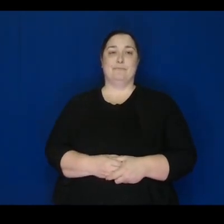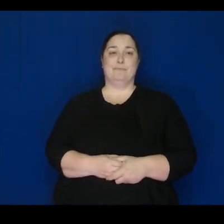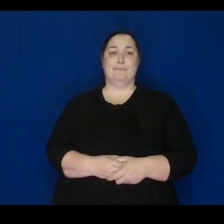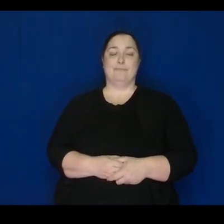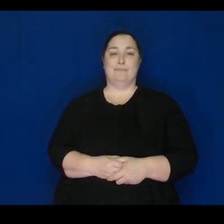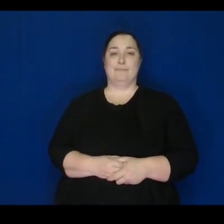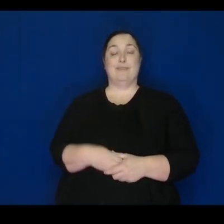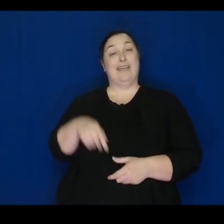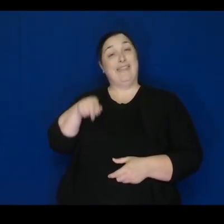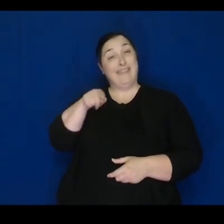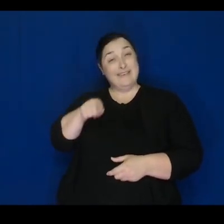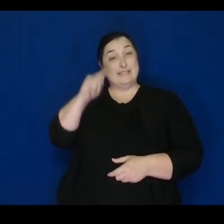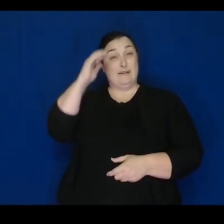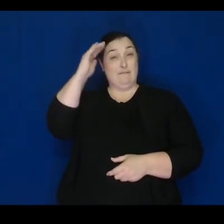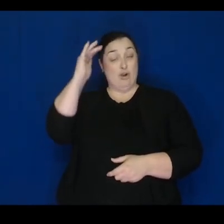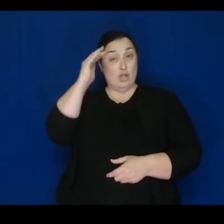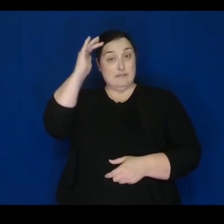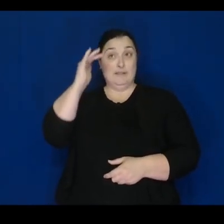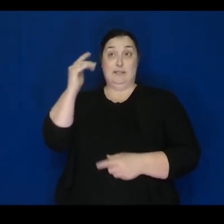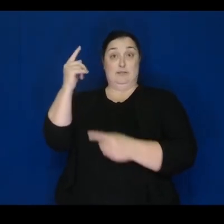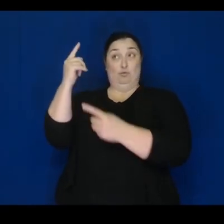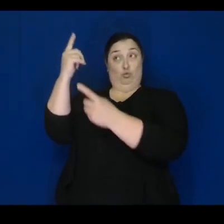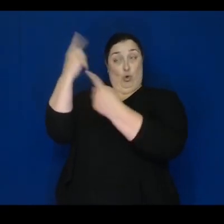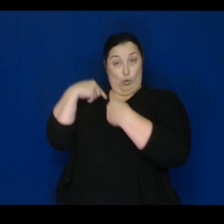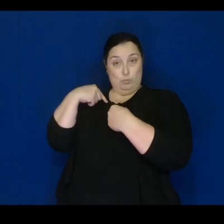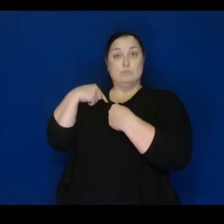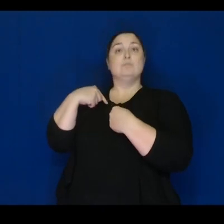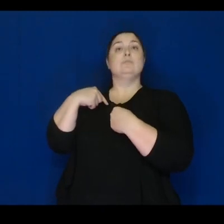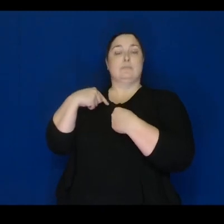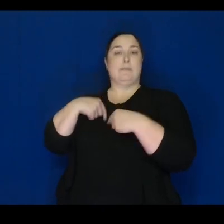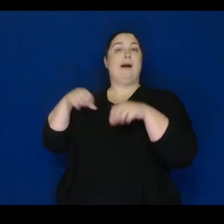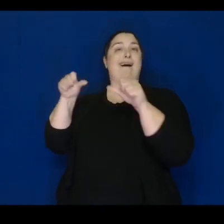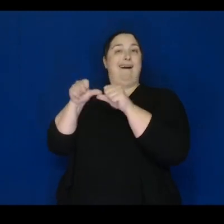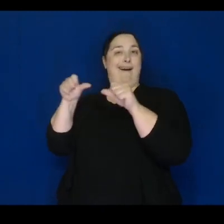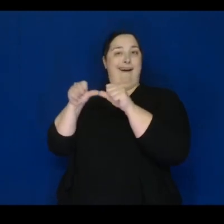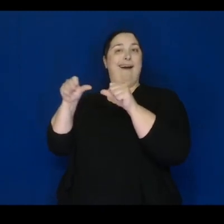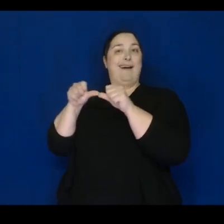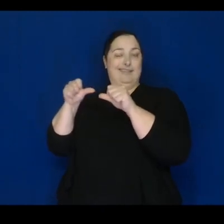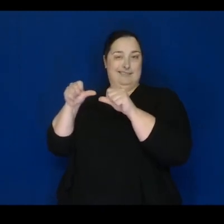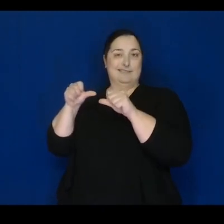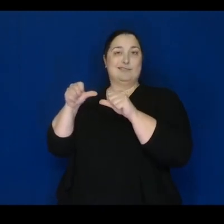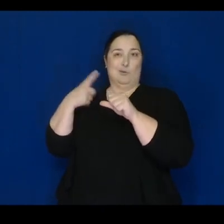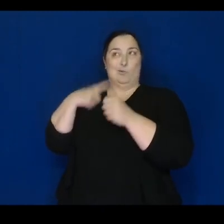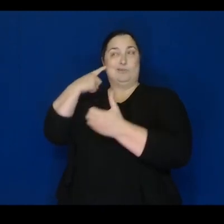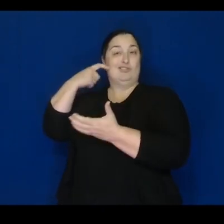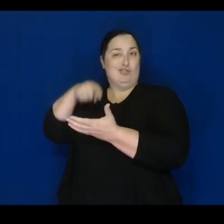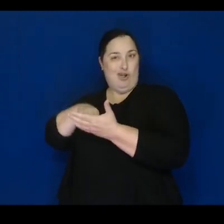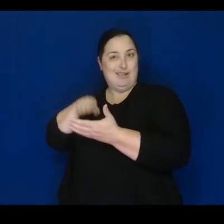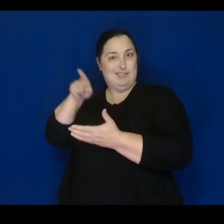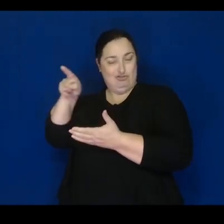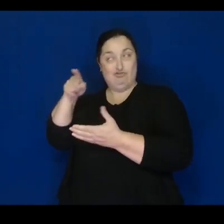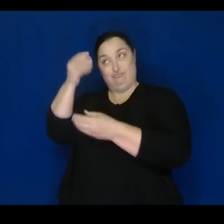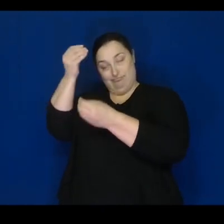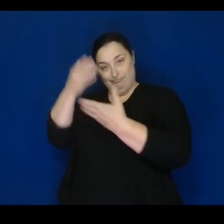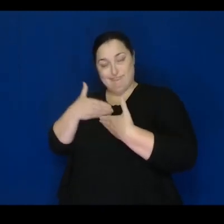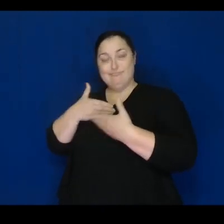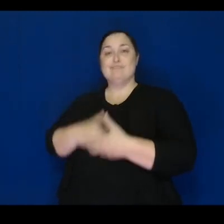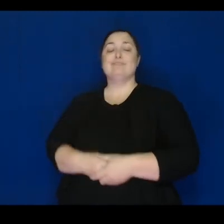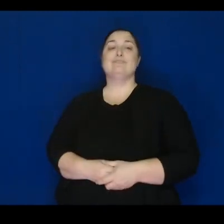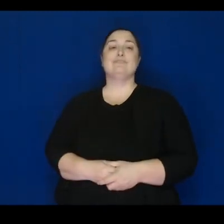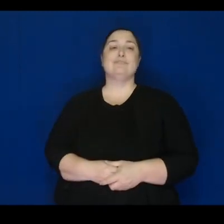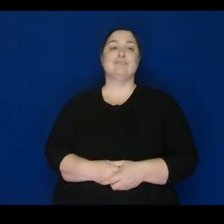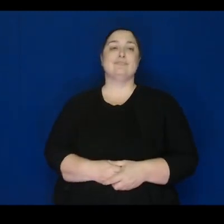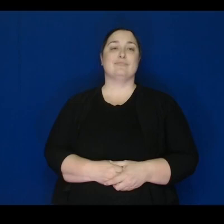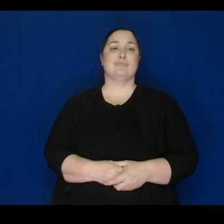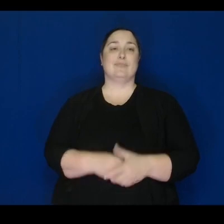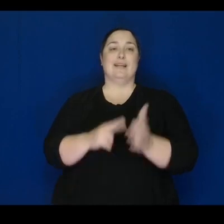This philosophy was told to me by my Auntie Vicky, so I really like to acknowledge her for sharing this.